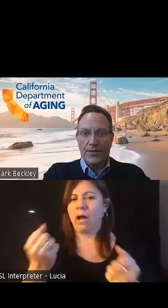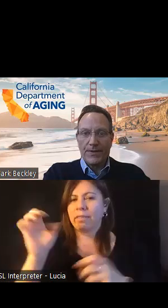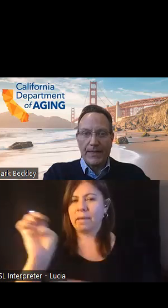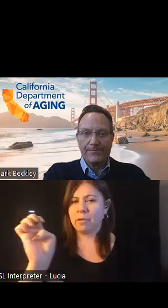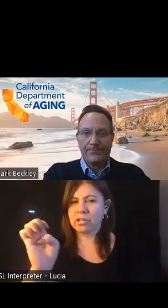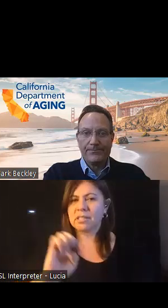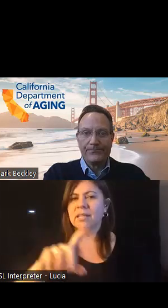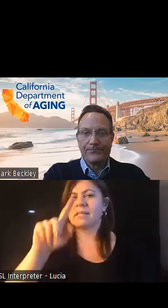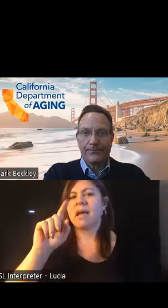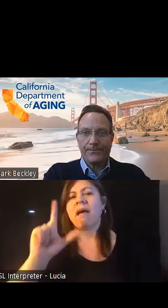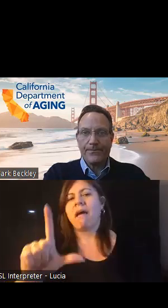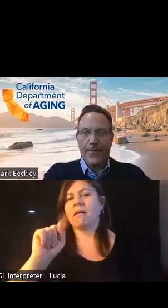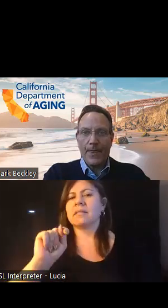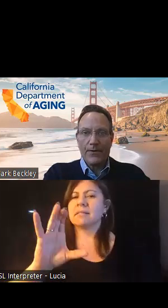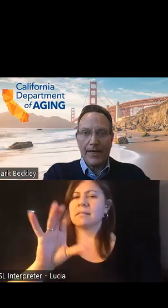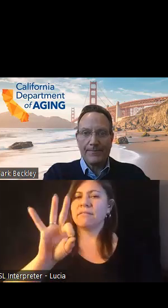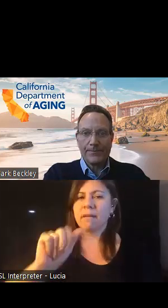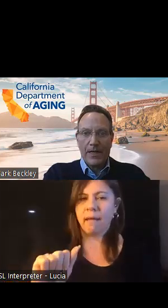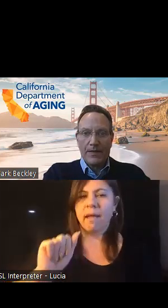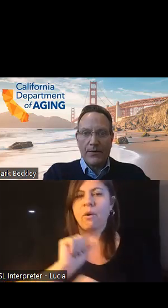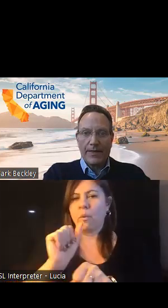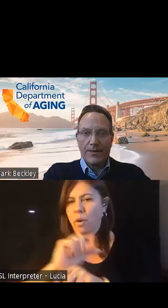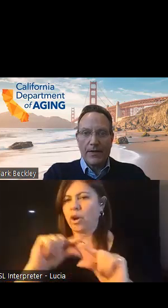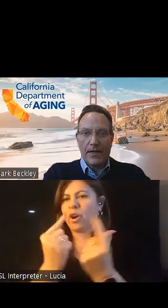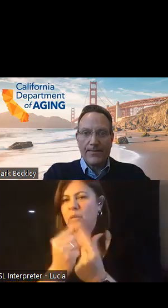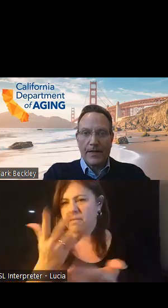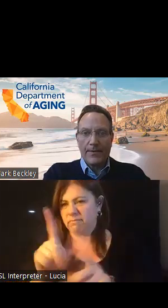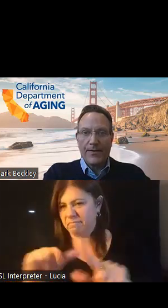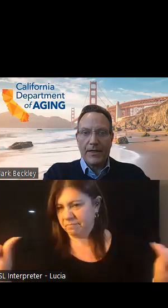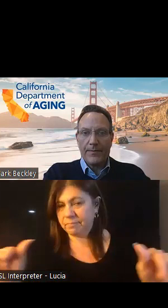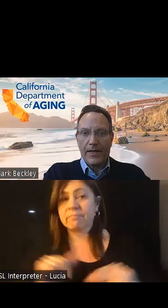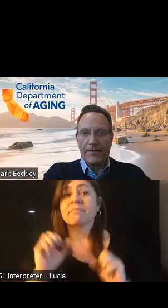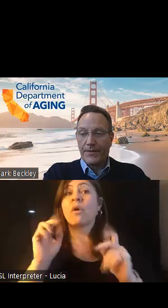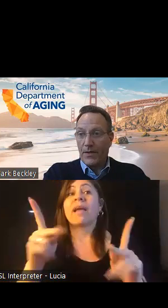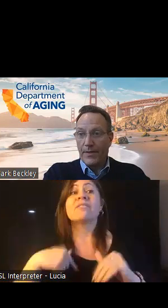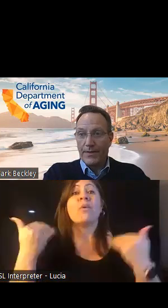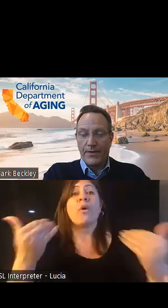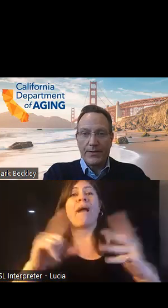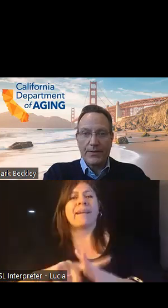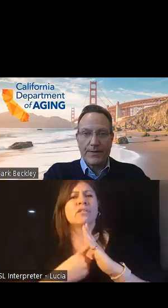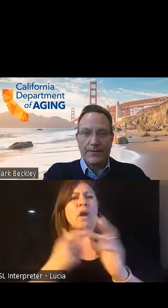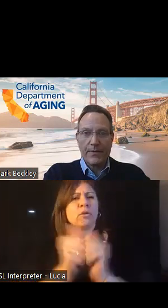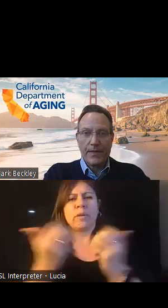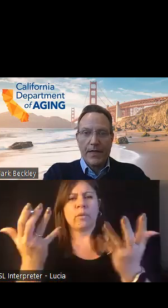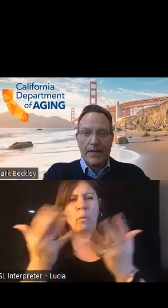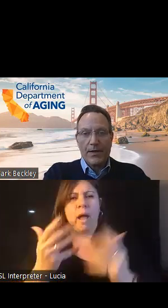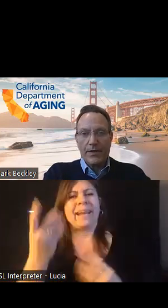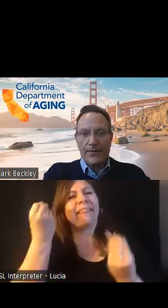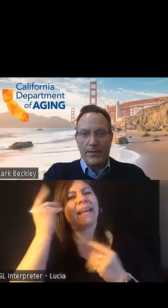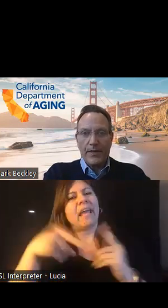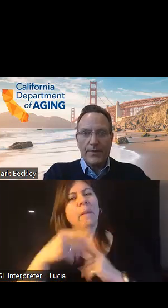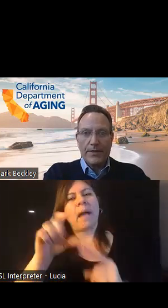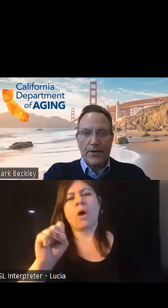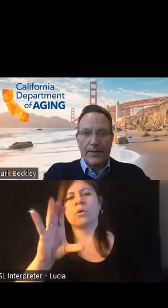of emergency. Okay, so let's start off thinking about scope considerations. So